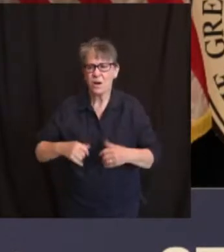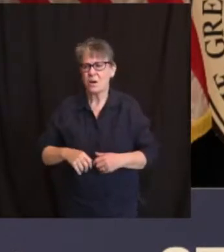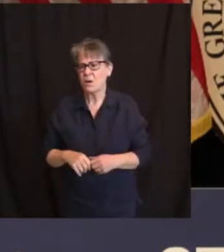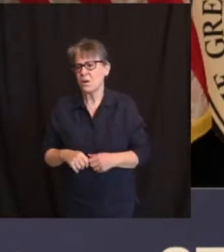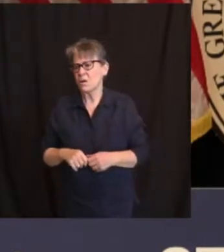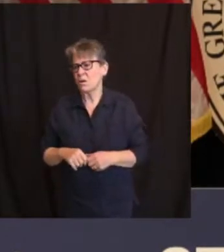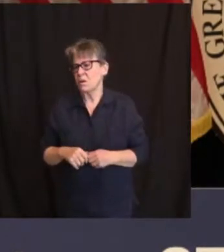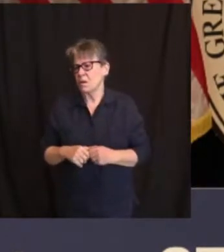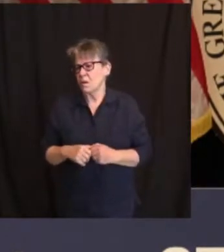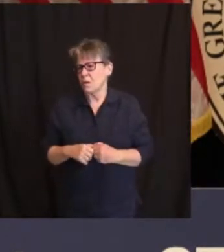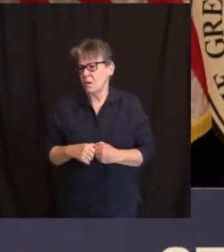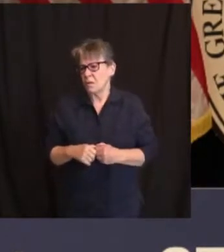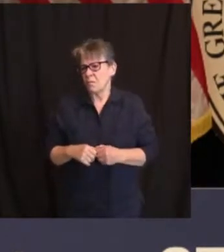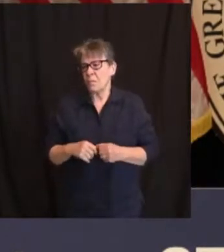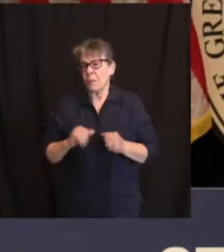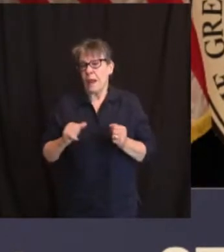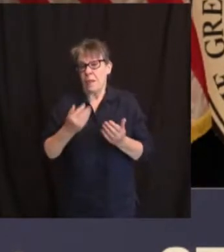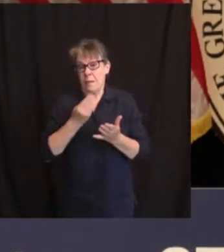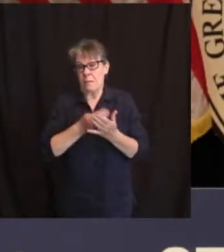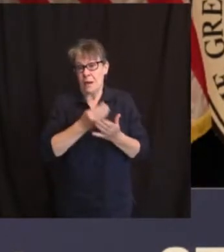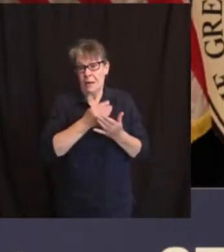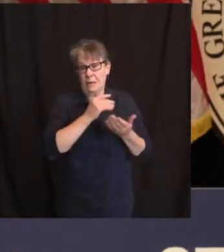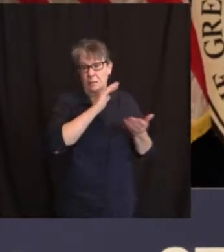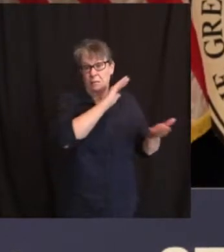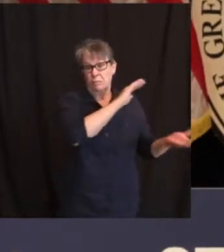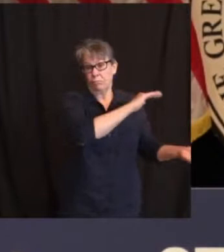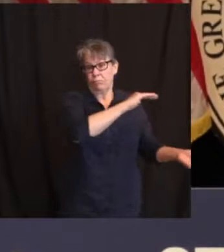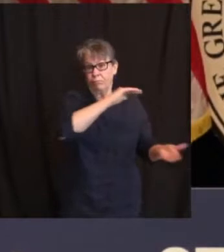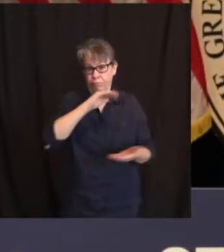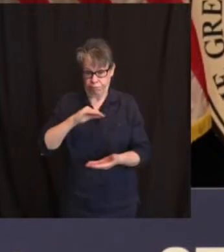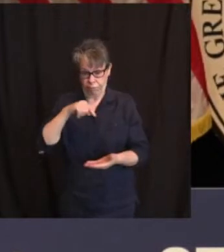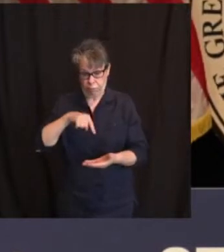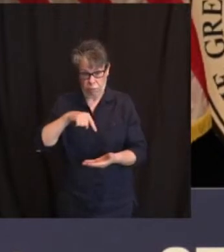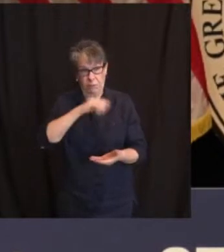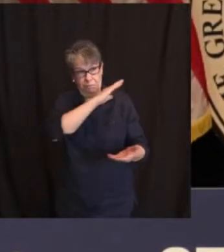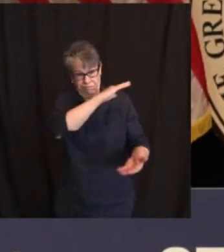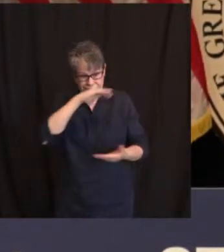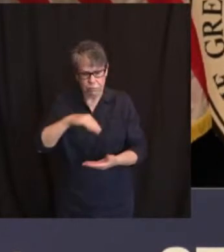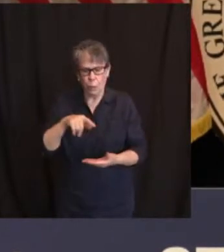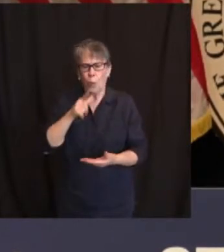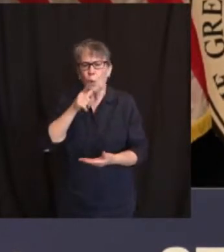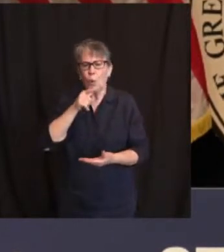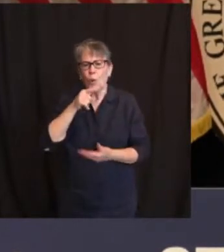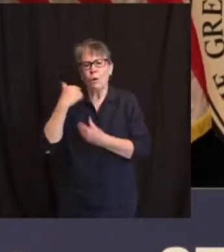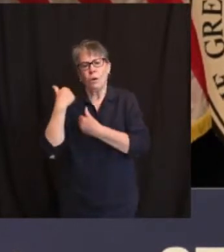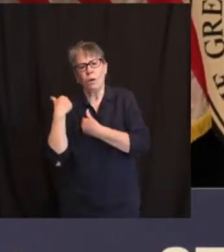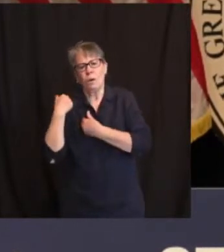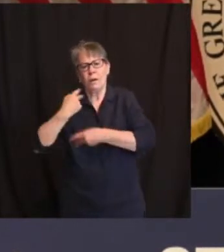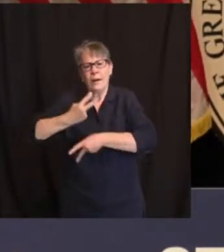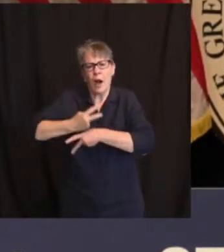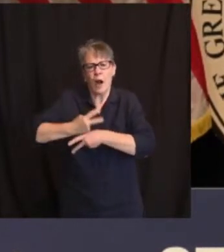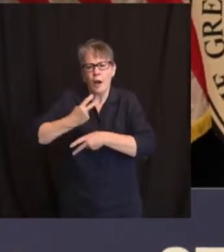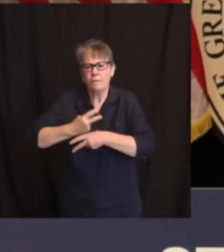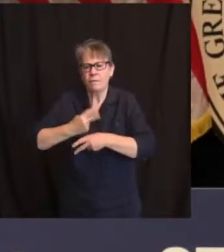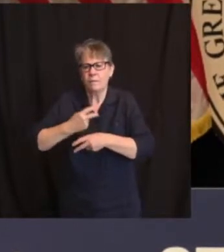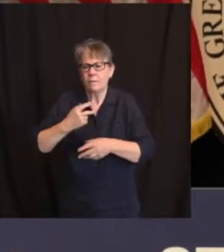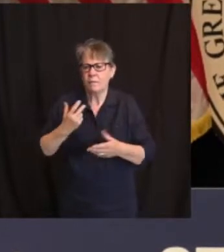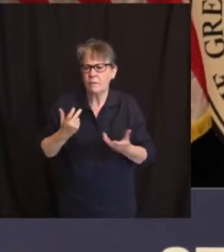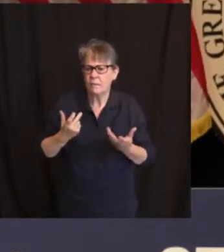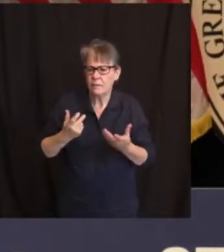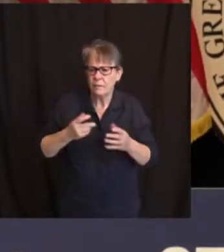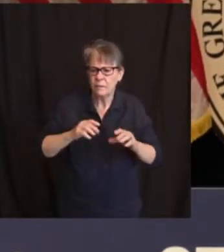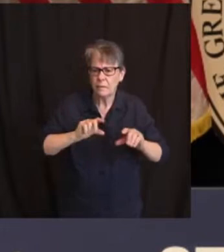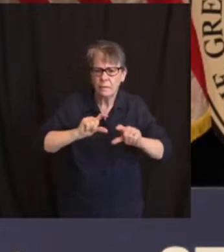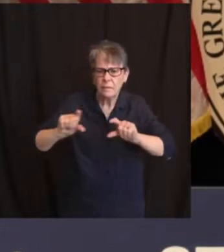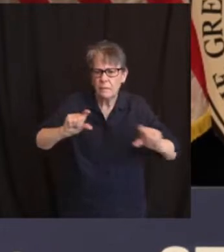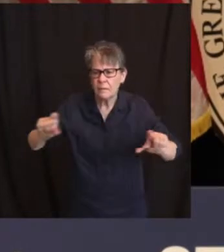partnership? And how much are you depending on for federal dollars for that, any state dollars into that mix as well? And